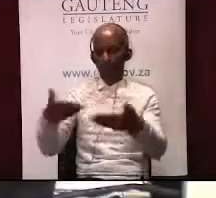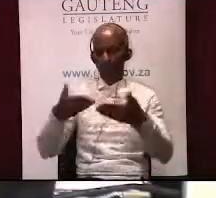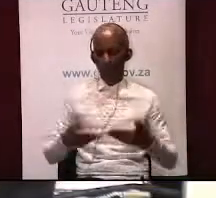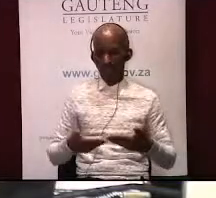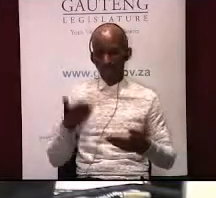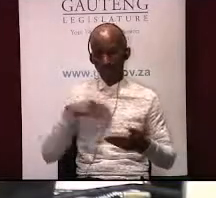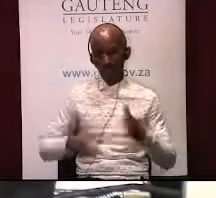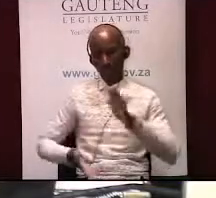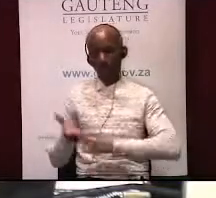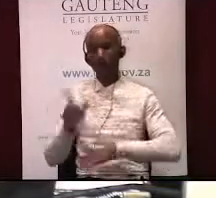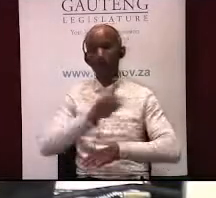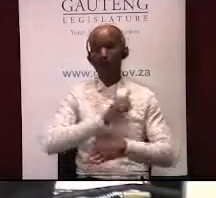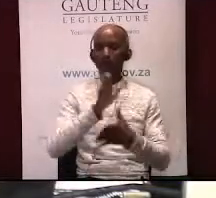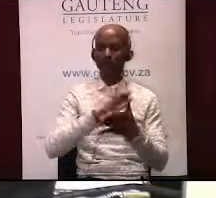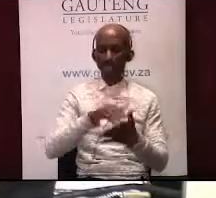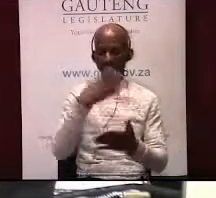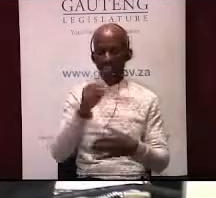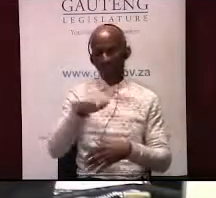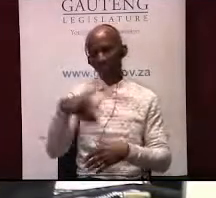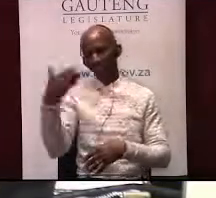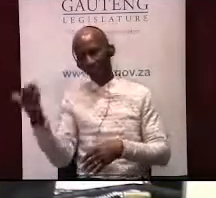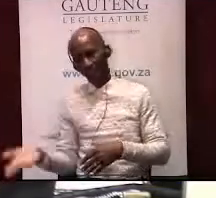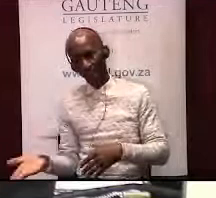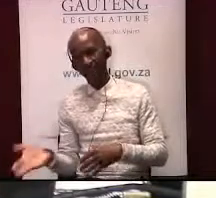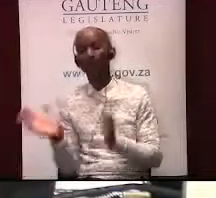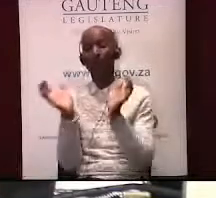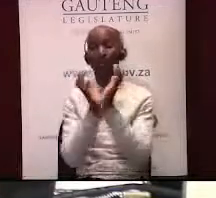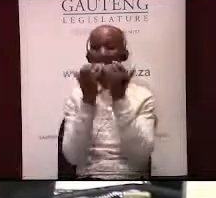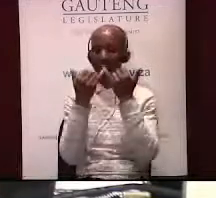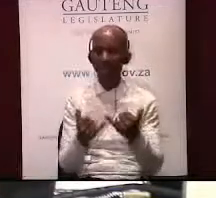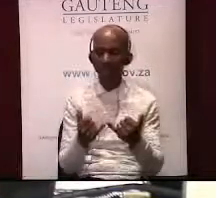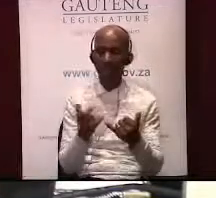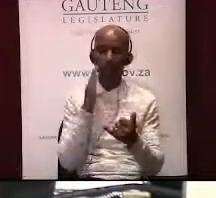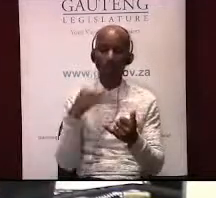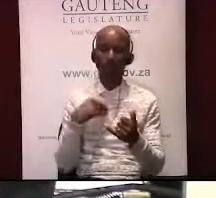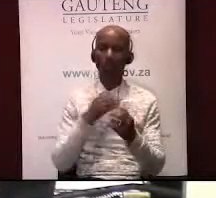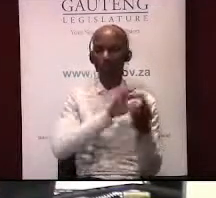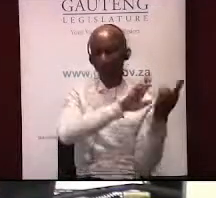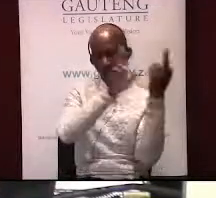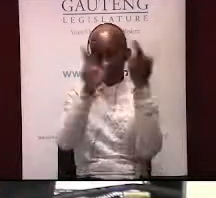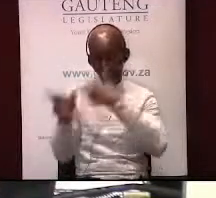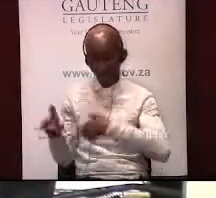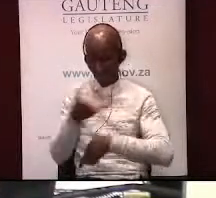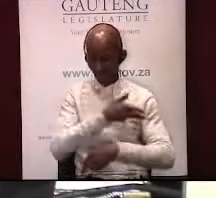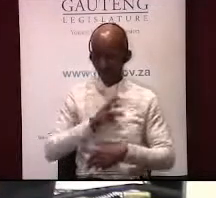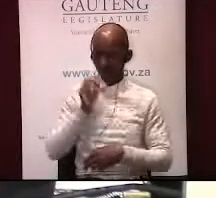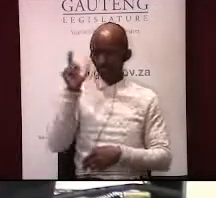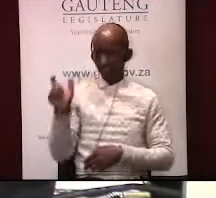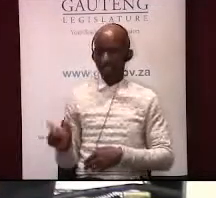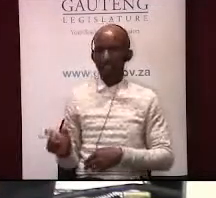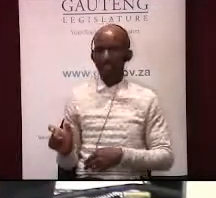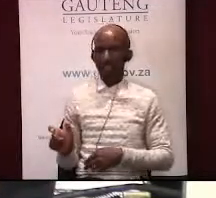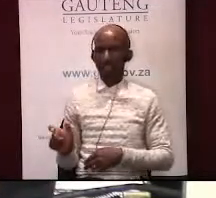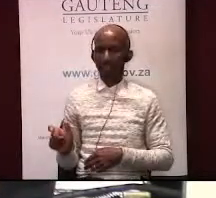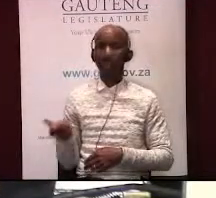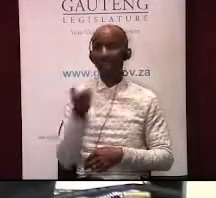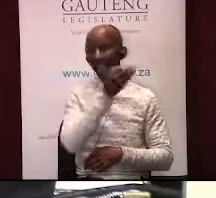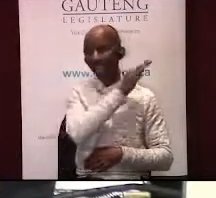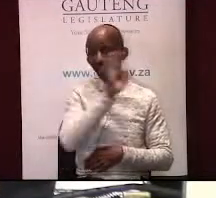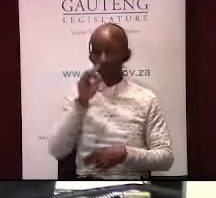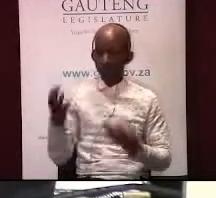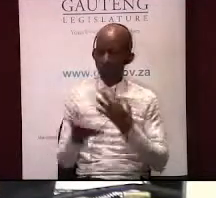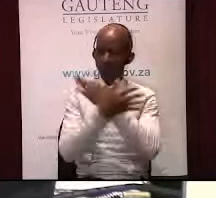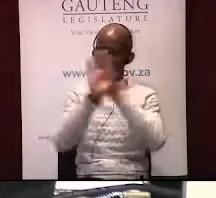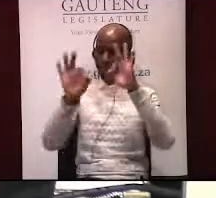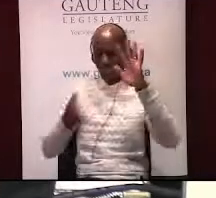to leave because she's got another engagement. So as soon as you are ready, Madam Speaker, if you are free